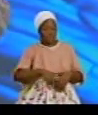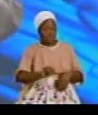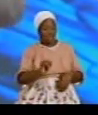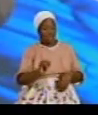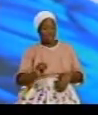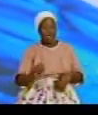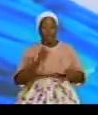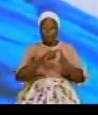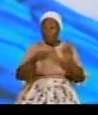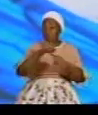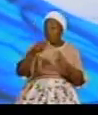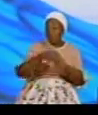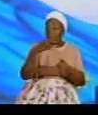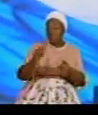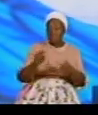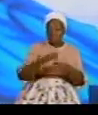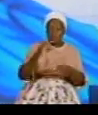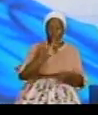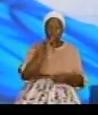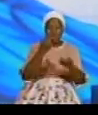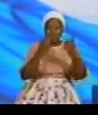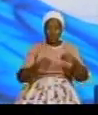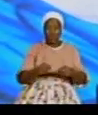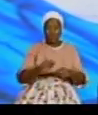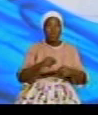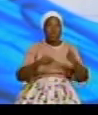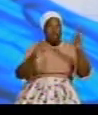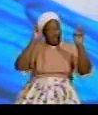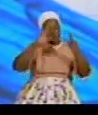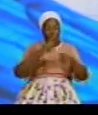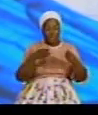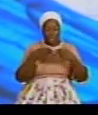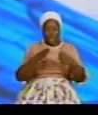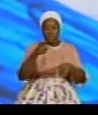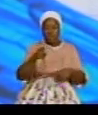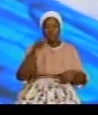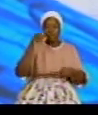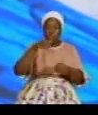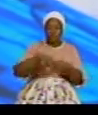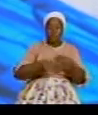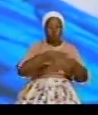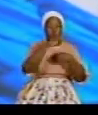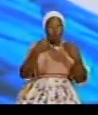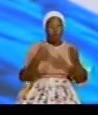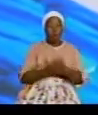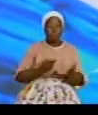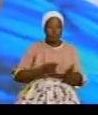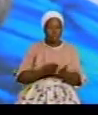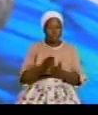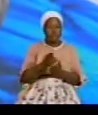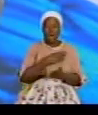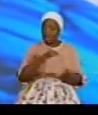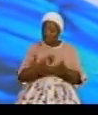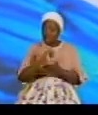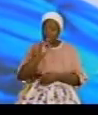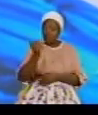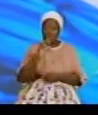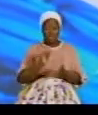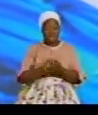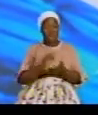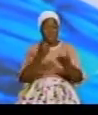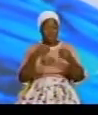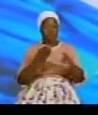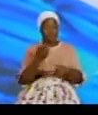But when the Spirit is come, it will guide you into all truth. And that's where that came